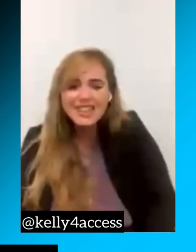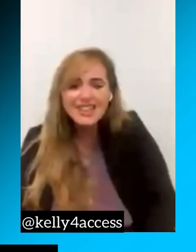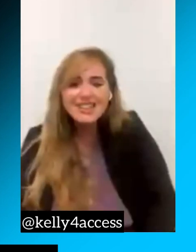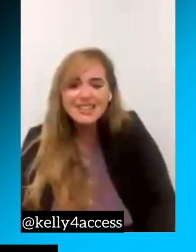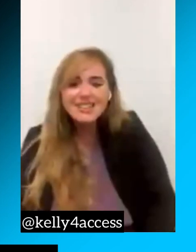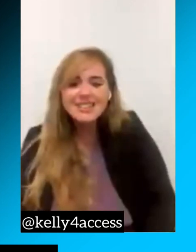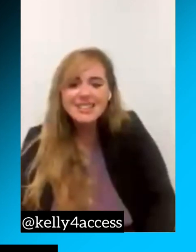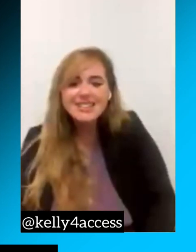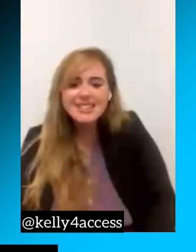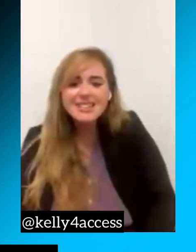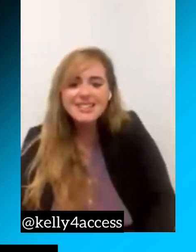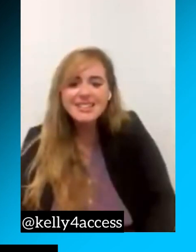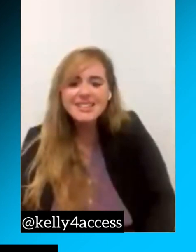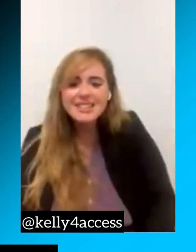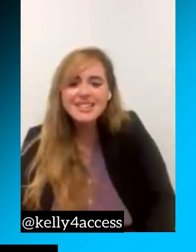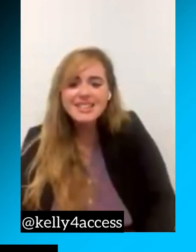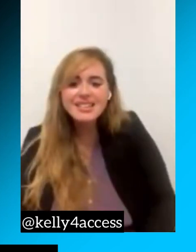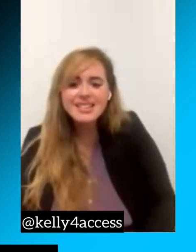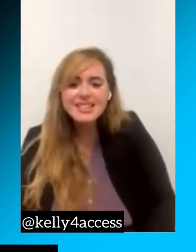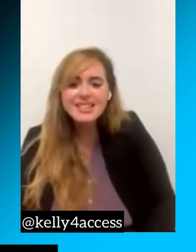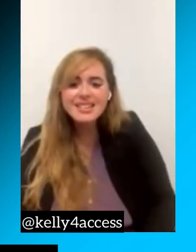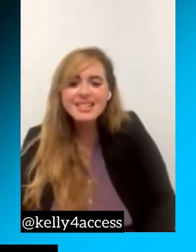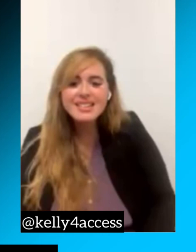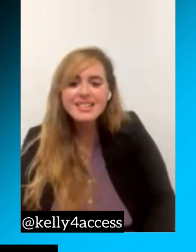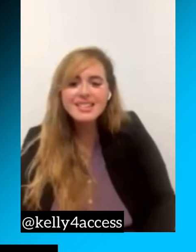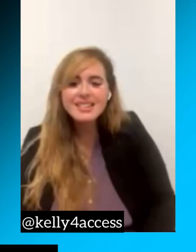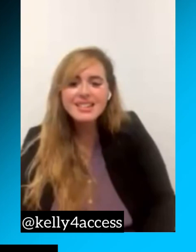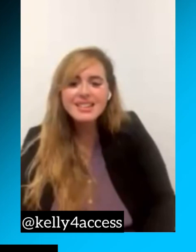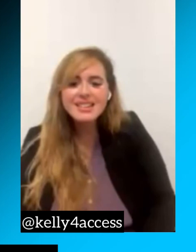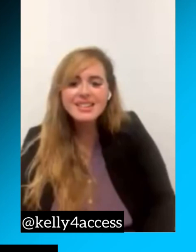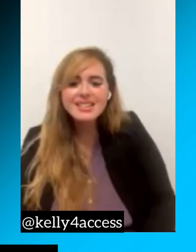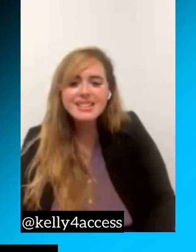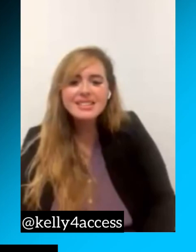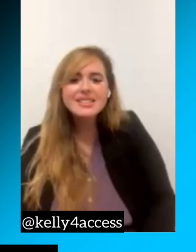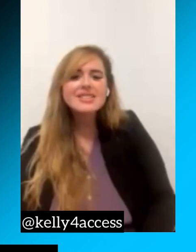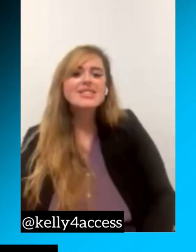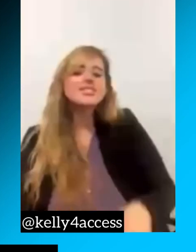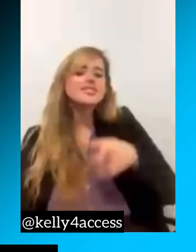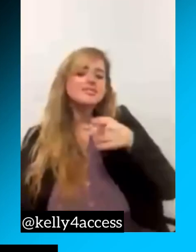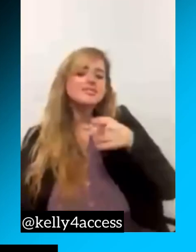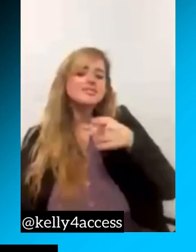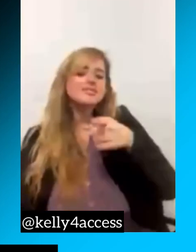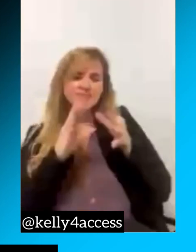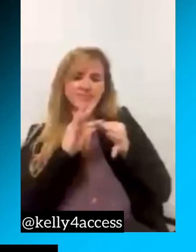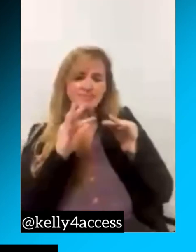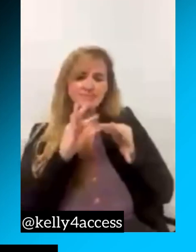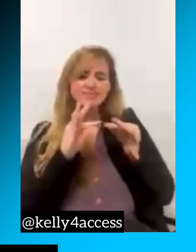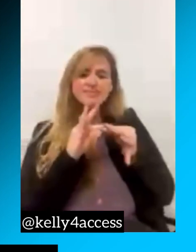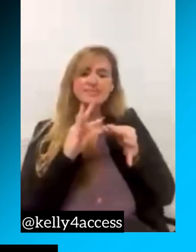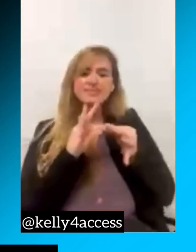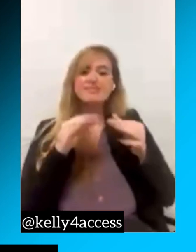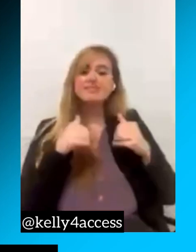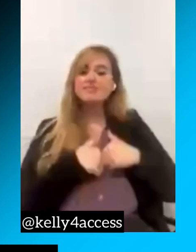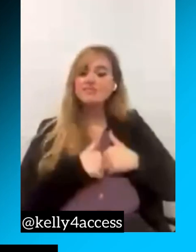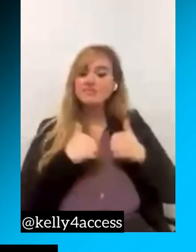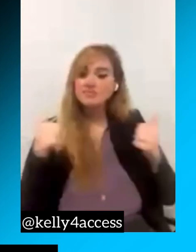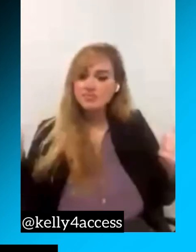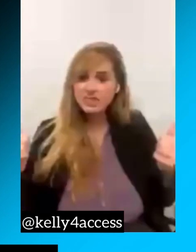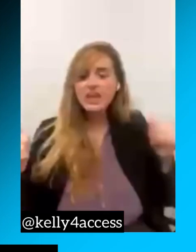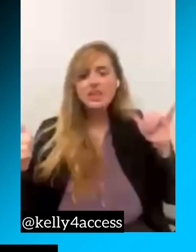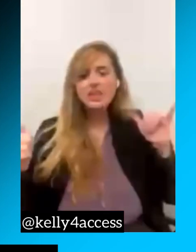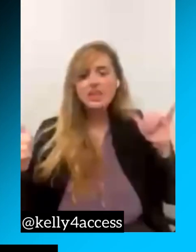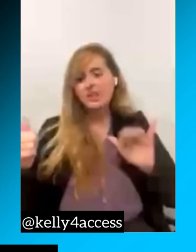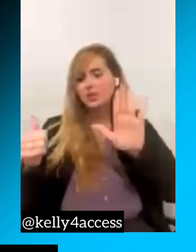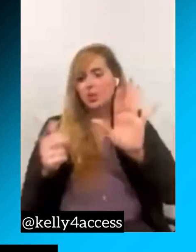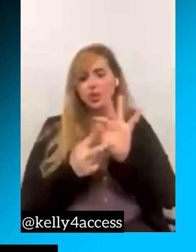They just mentioned that coming out is a choice, right? And that's absolutely